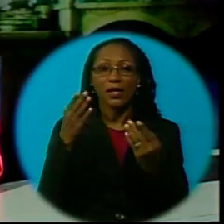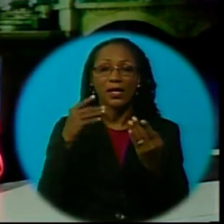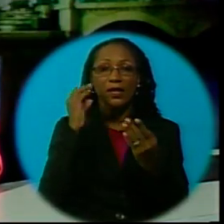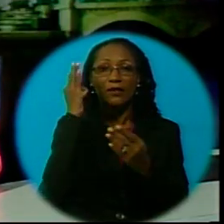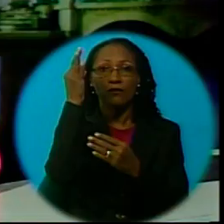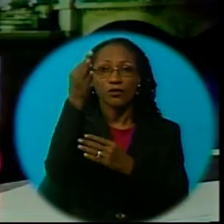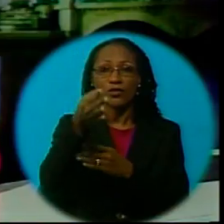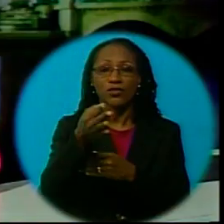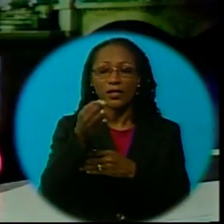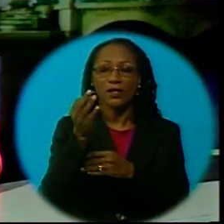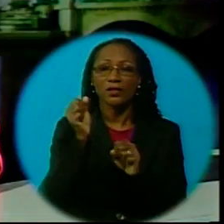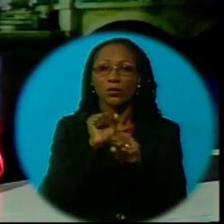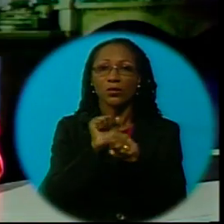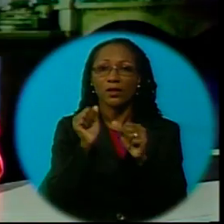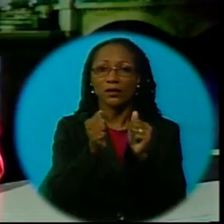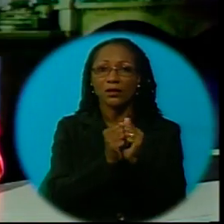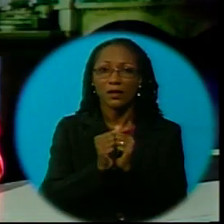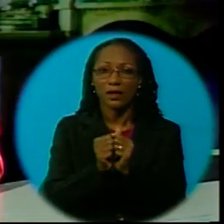through collaboration.